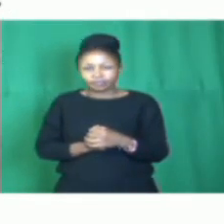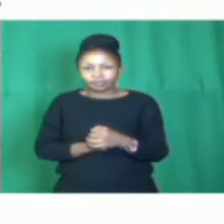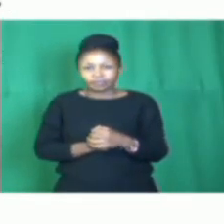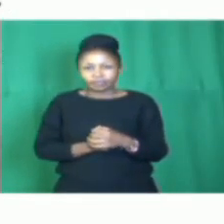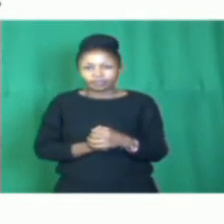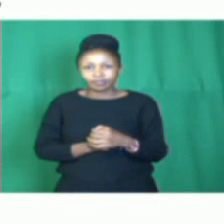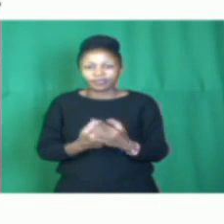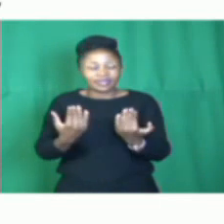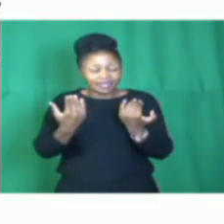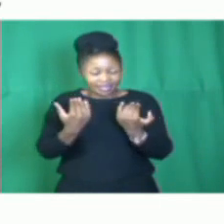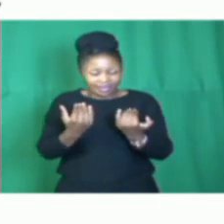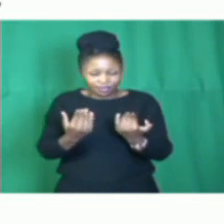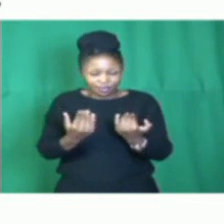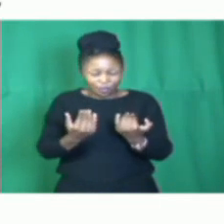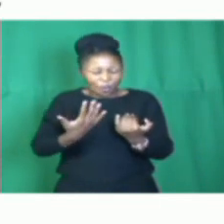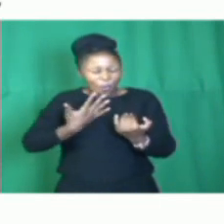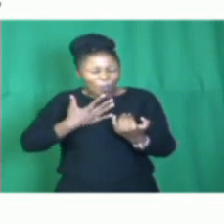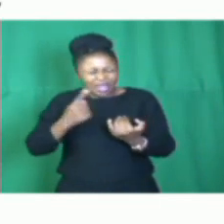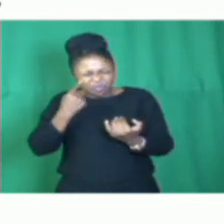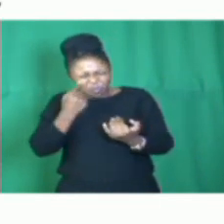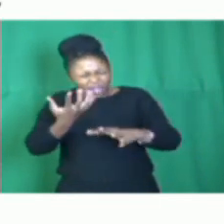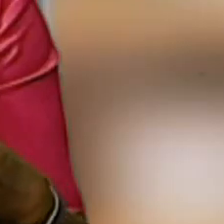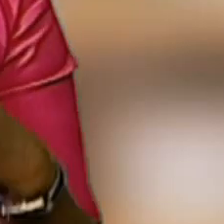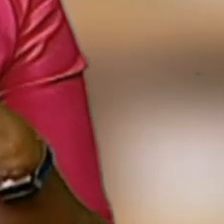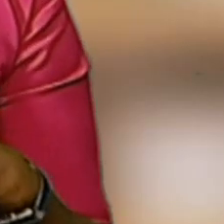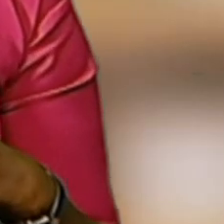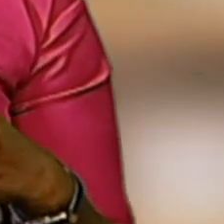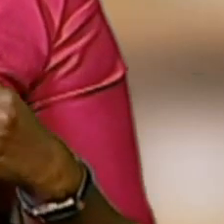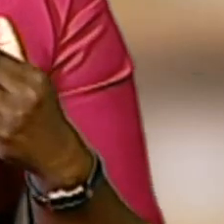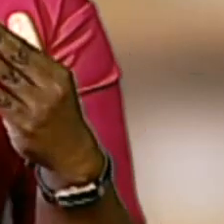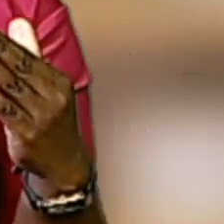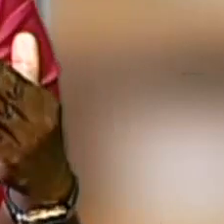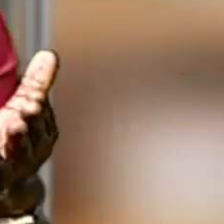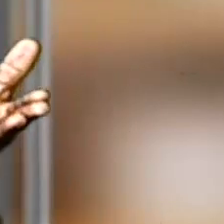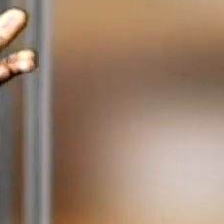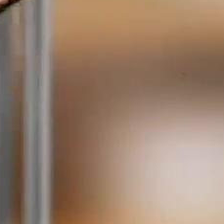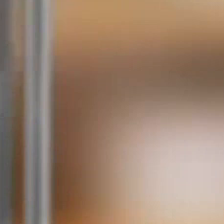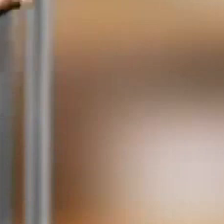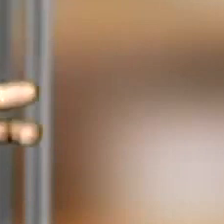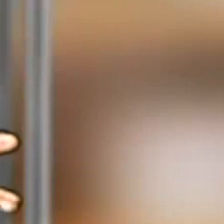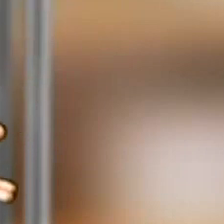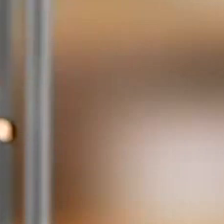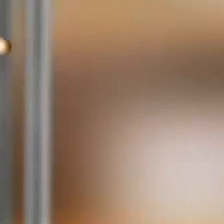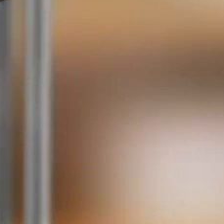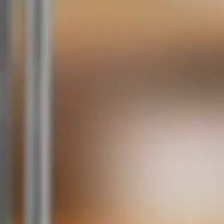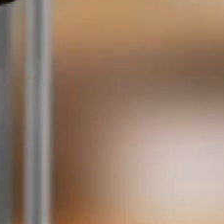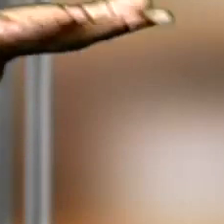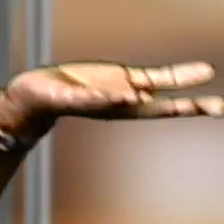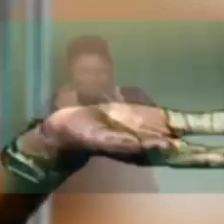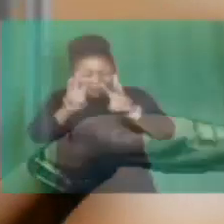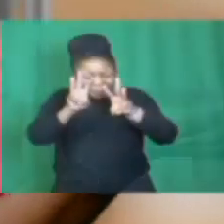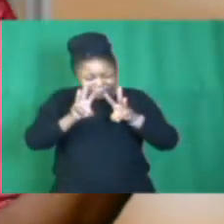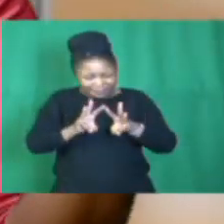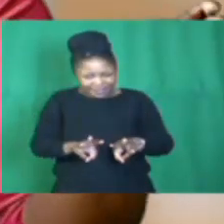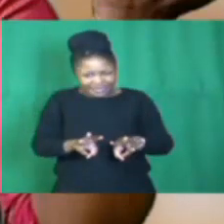touching on describing a person, and move on to to describing a place, because I want you, dear learners, to see